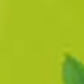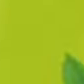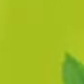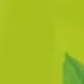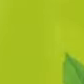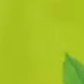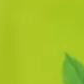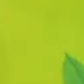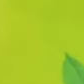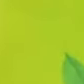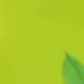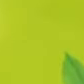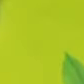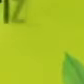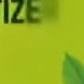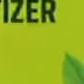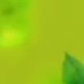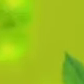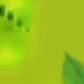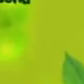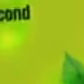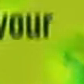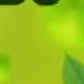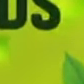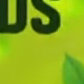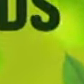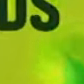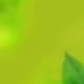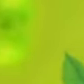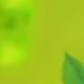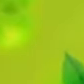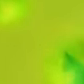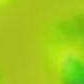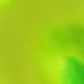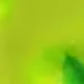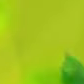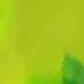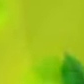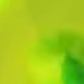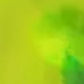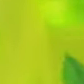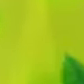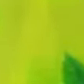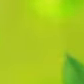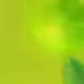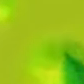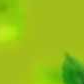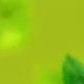You need Skin Guard hand wash, soap and sanitizer. Stop for a second. Look at your hands. See them? You may have